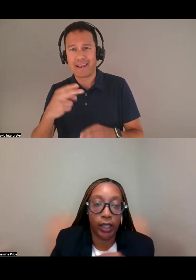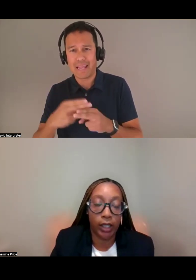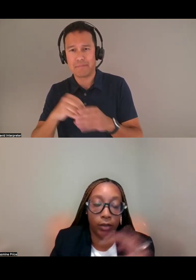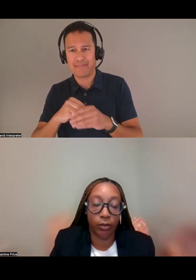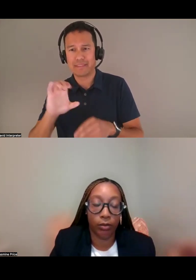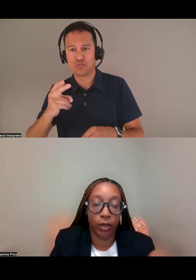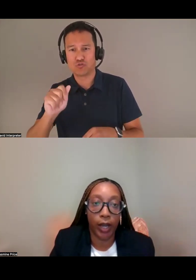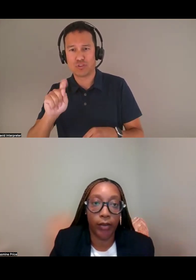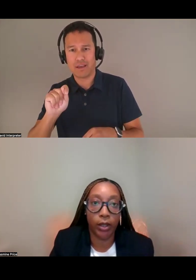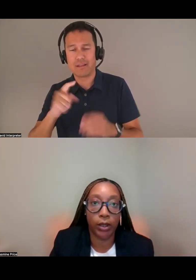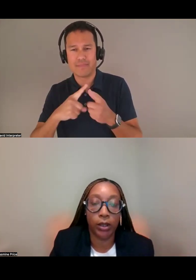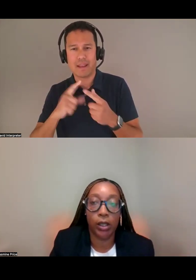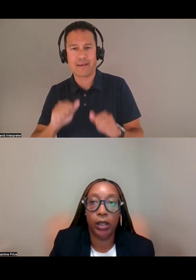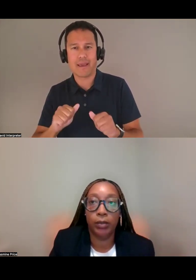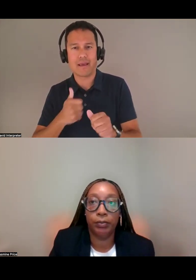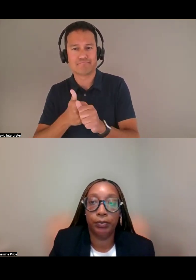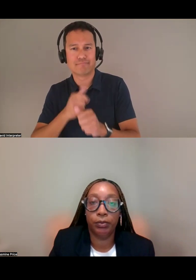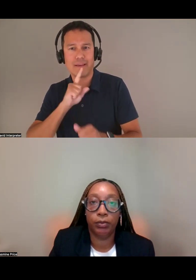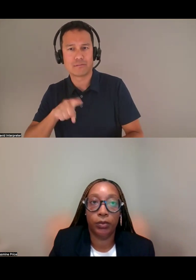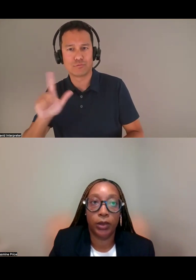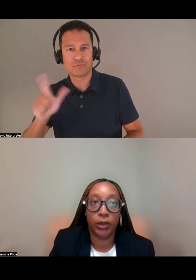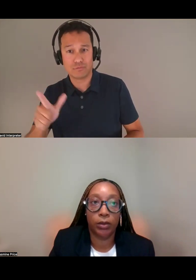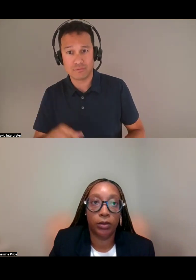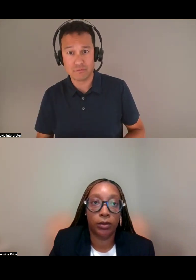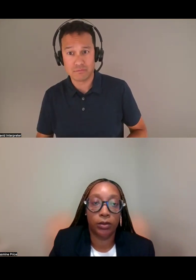I can get it after this?